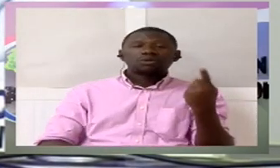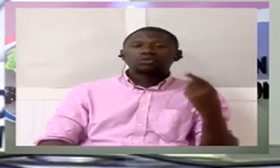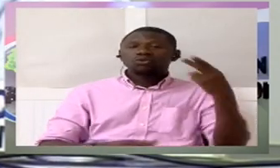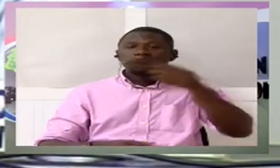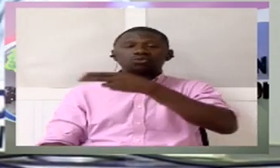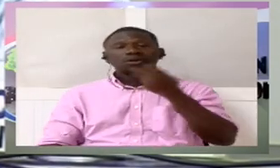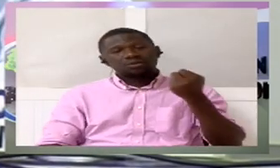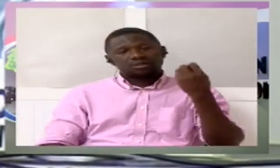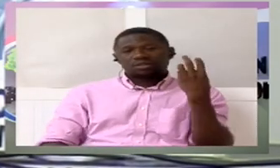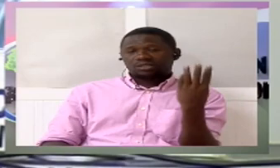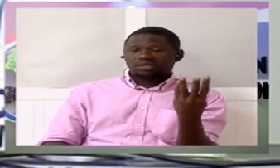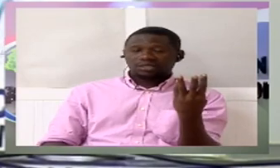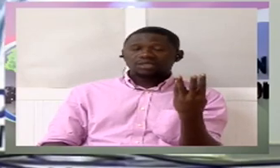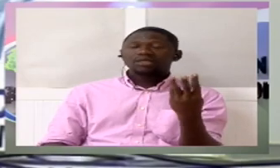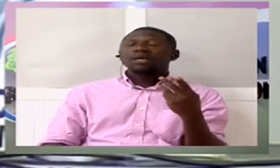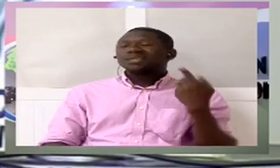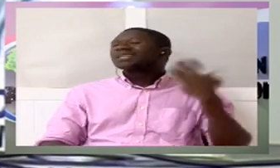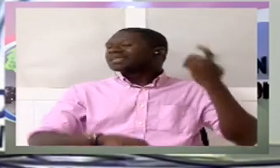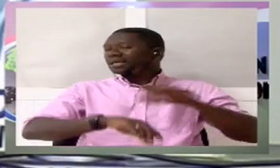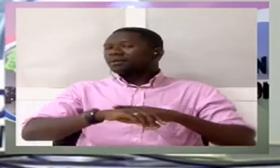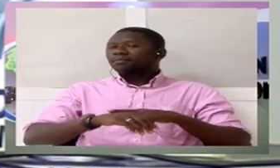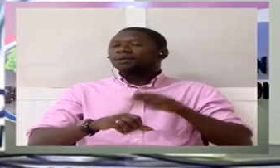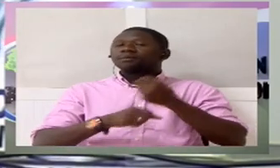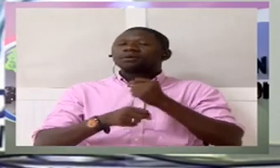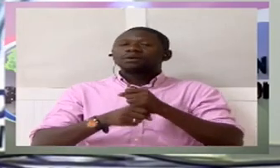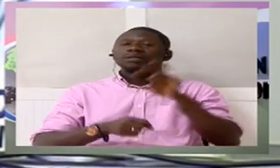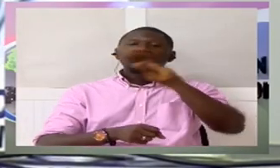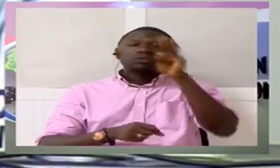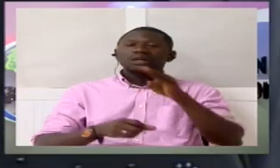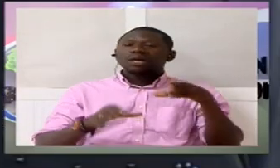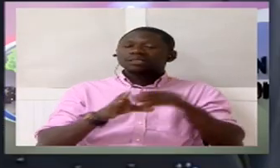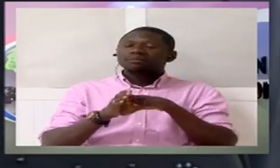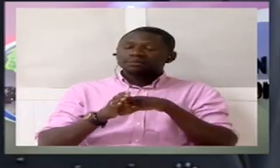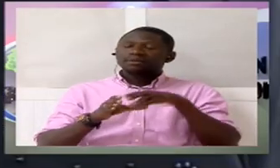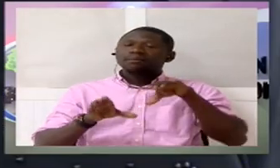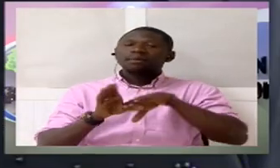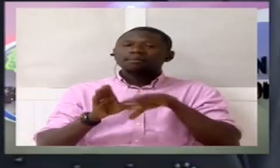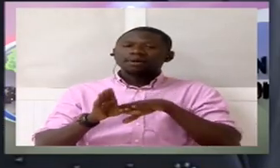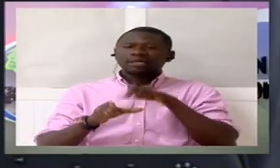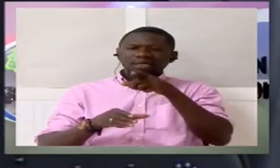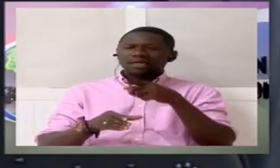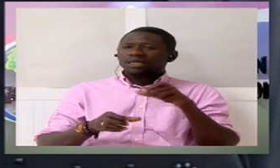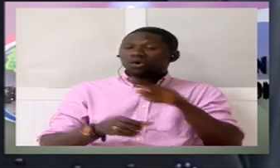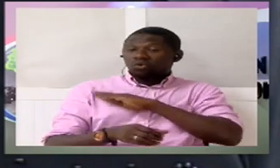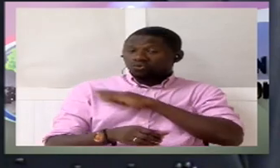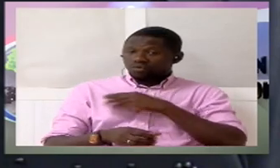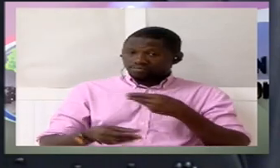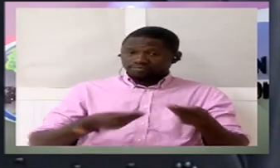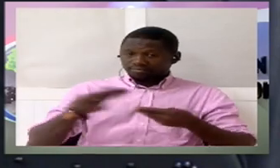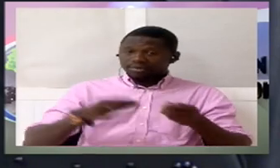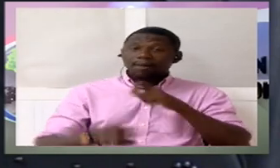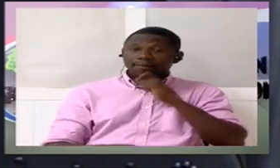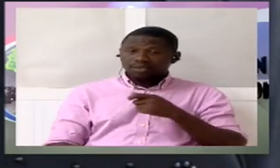2003. As at the time he became a member of parliament, was he also a businessman? What a member I called that I do cook